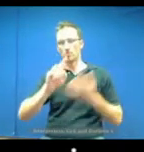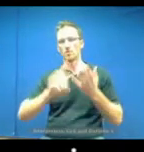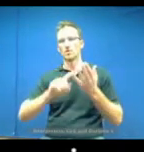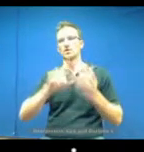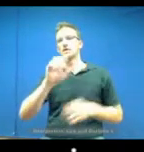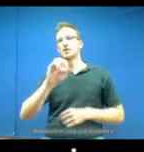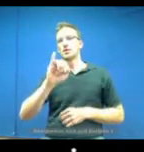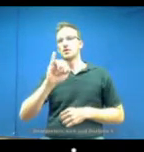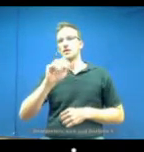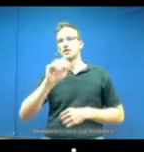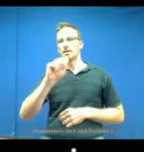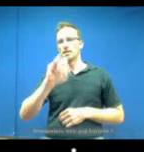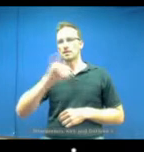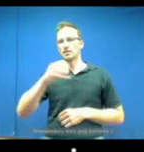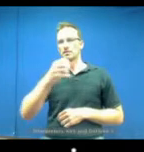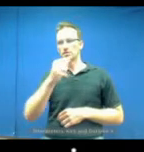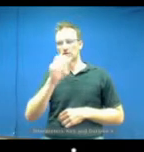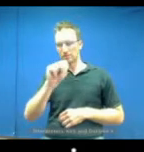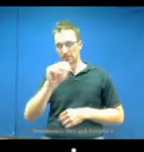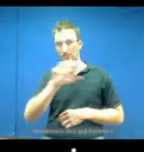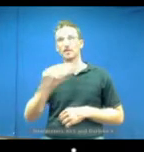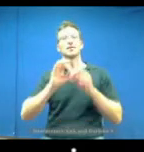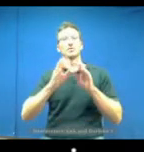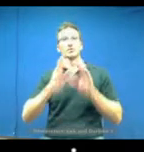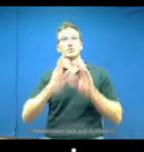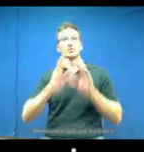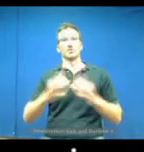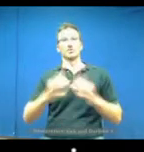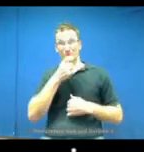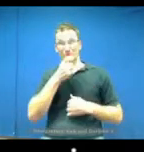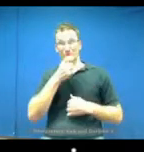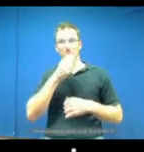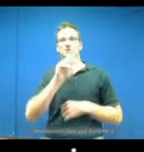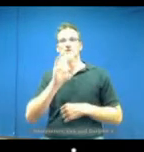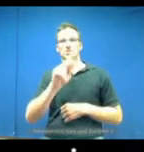and our interpreters today, Kirk and Darlene.